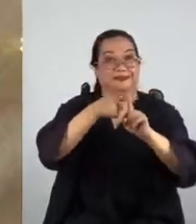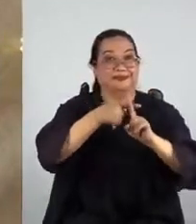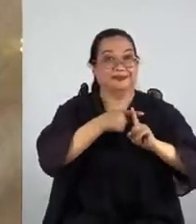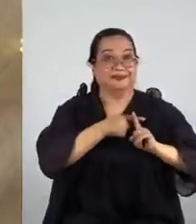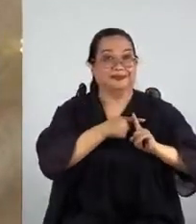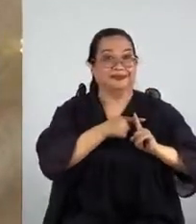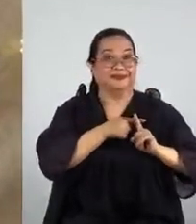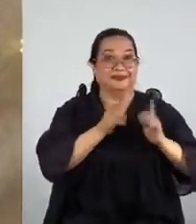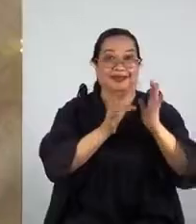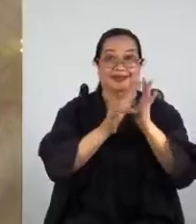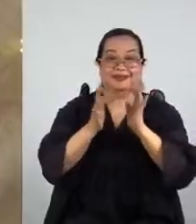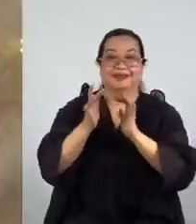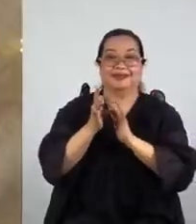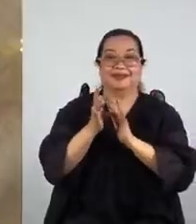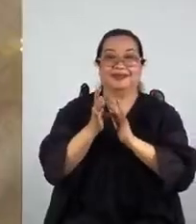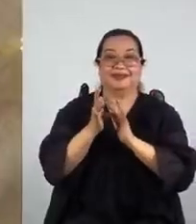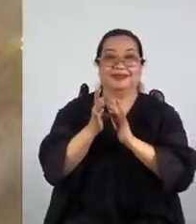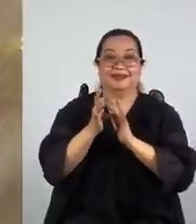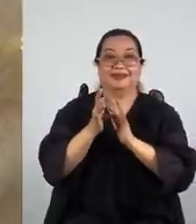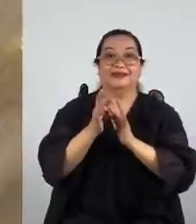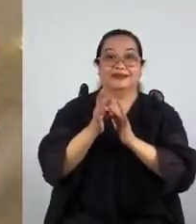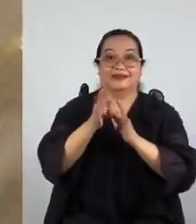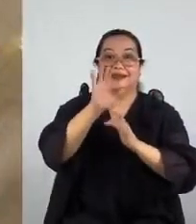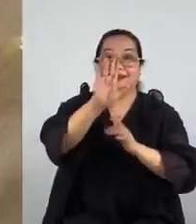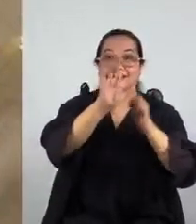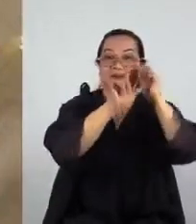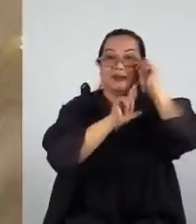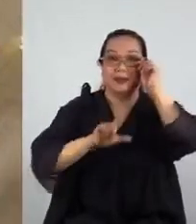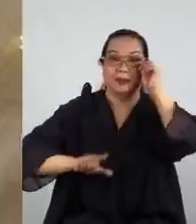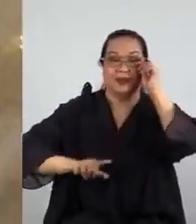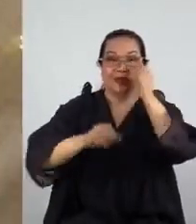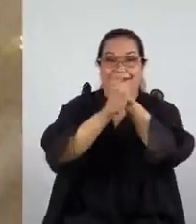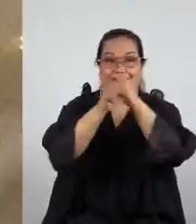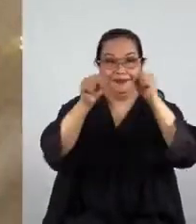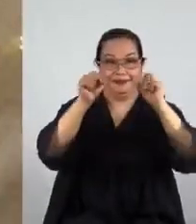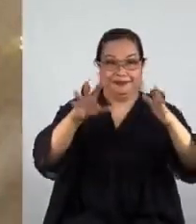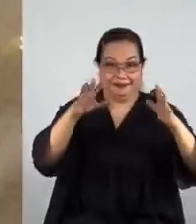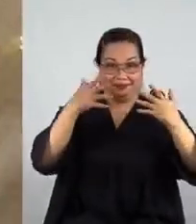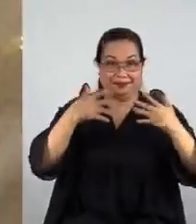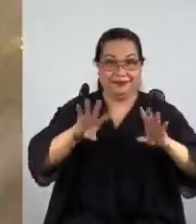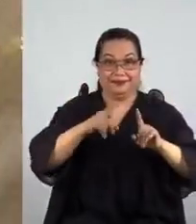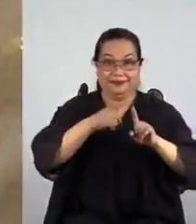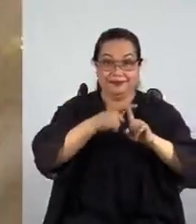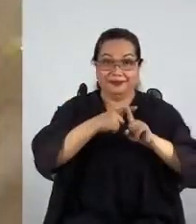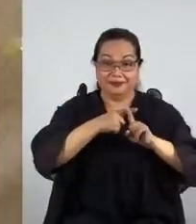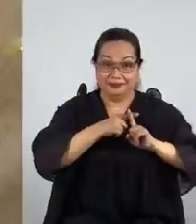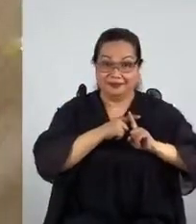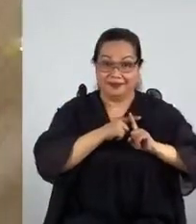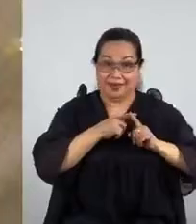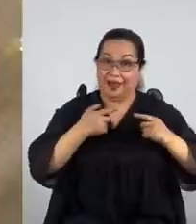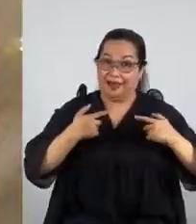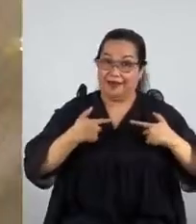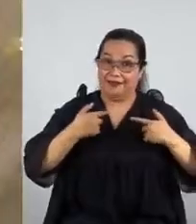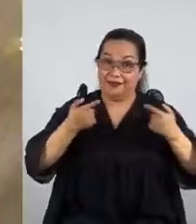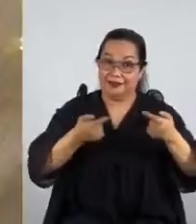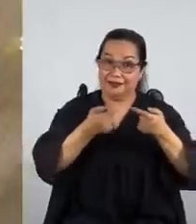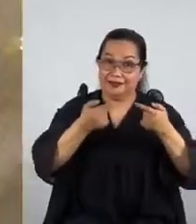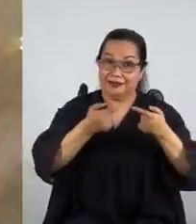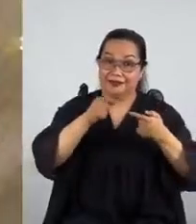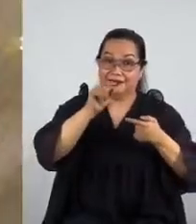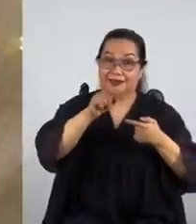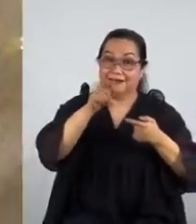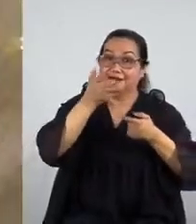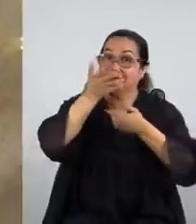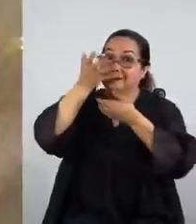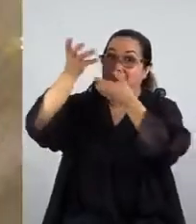Is Jesus already your Lord and Savior? Is there any sin you need